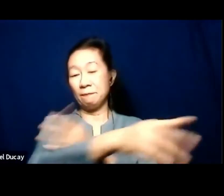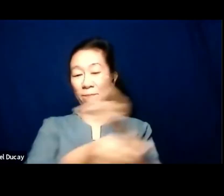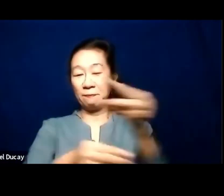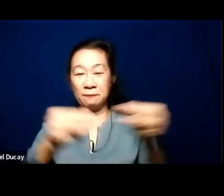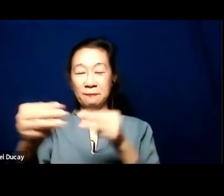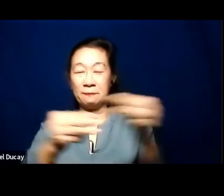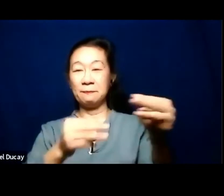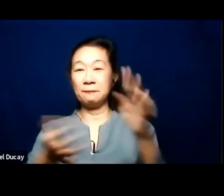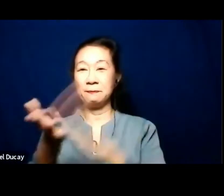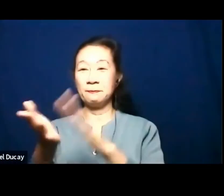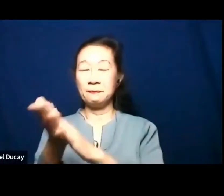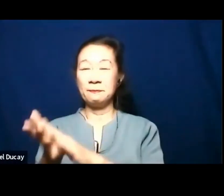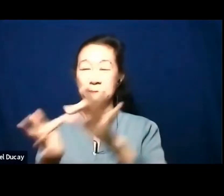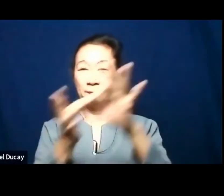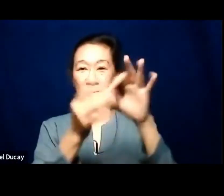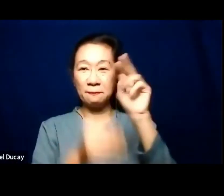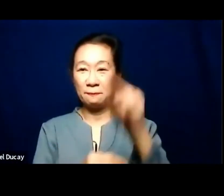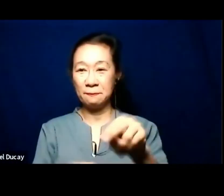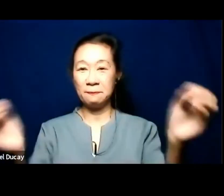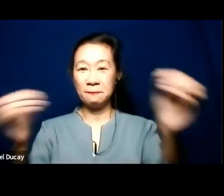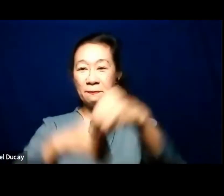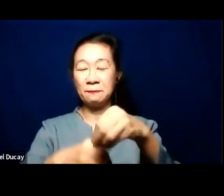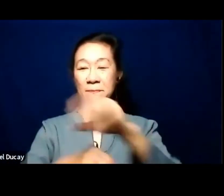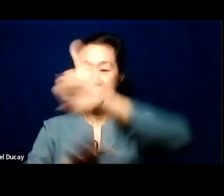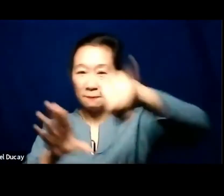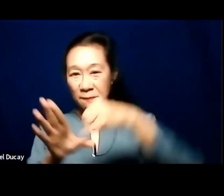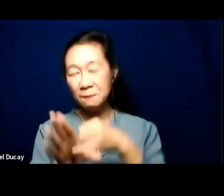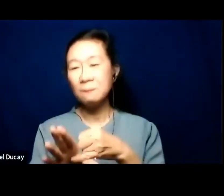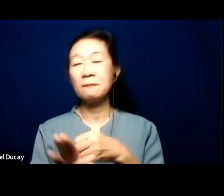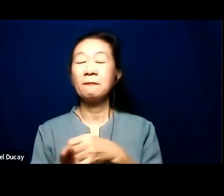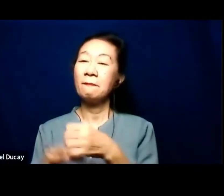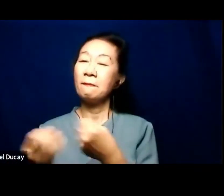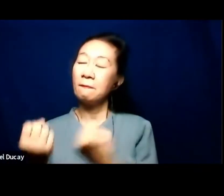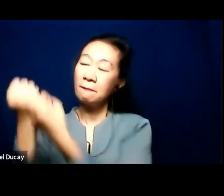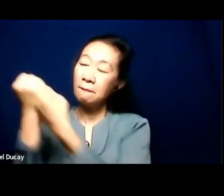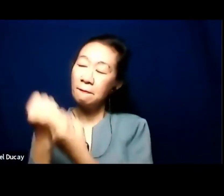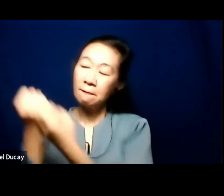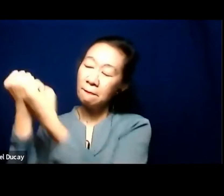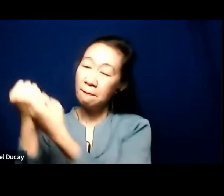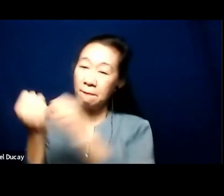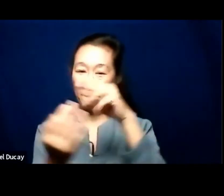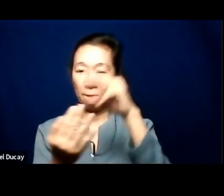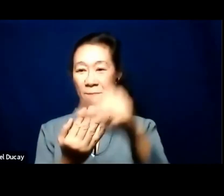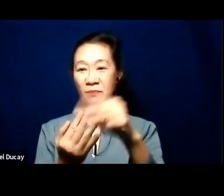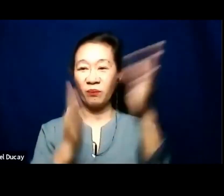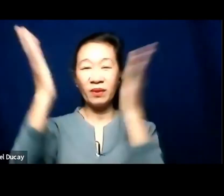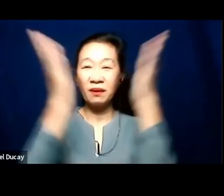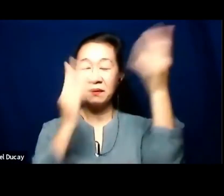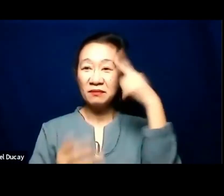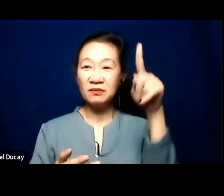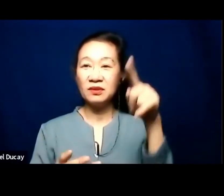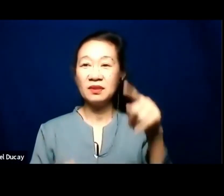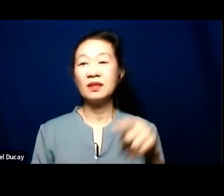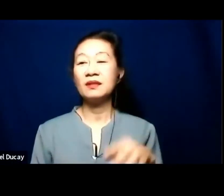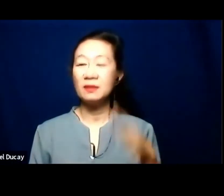the school's special needs office, including its supplementary support programs and services for